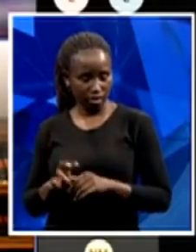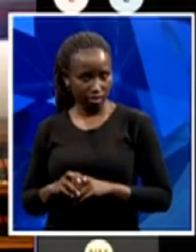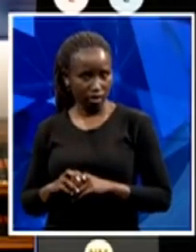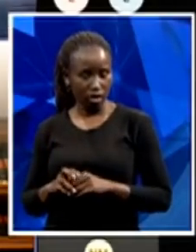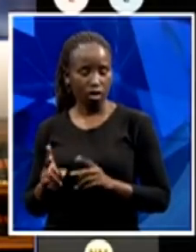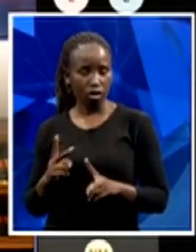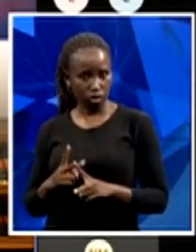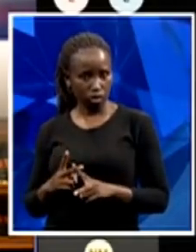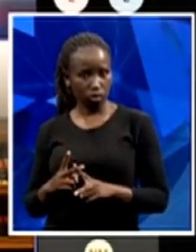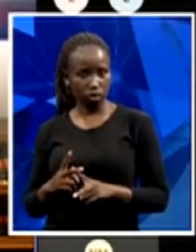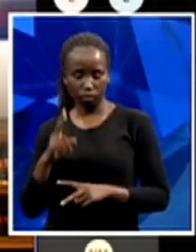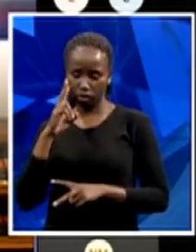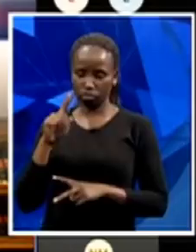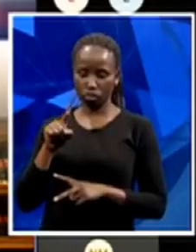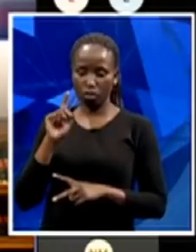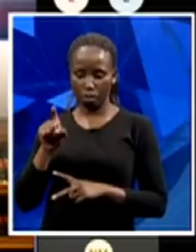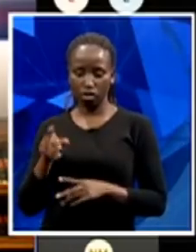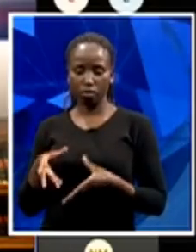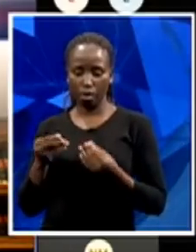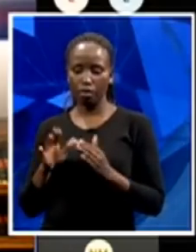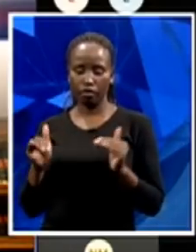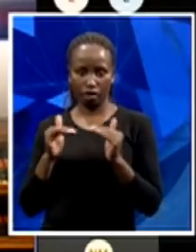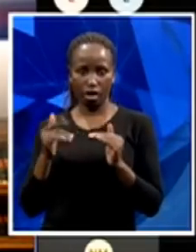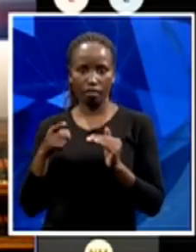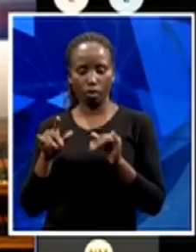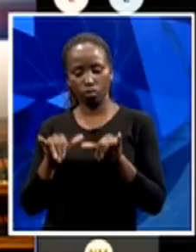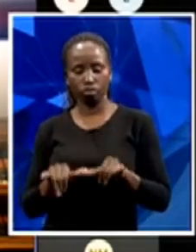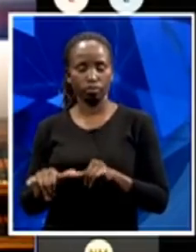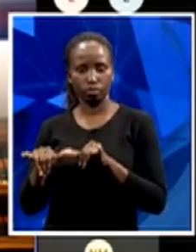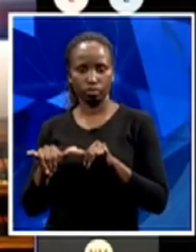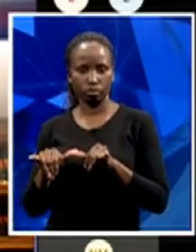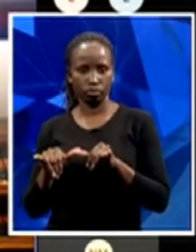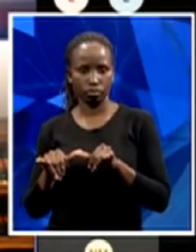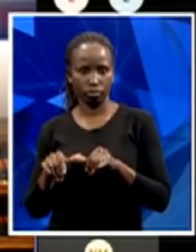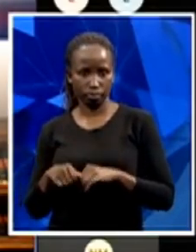everybody. In this regard, the